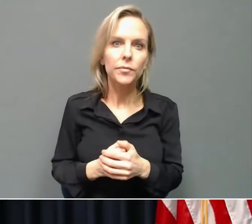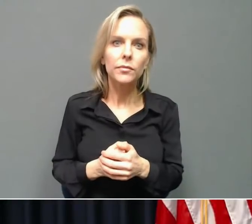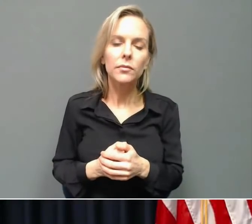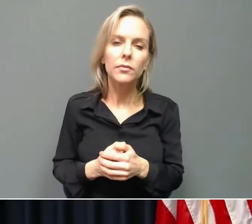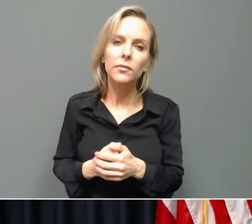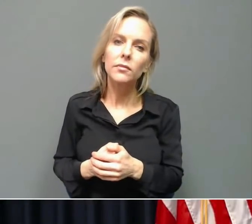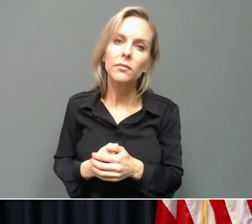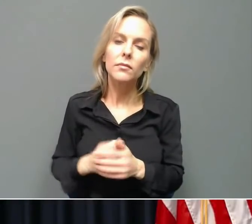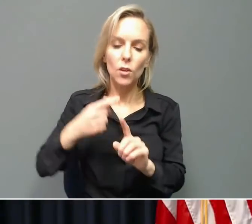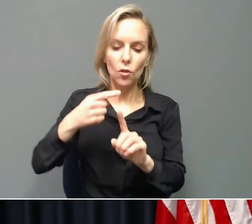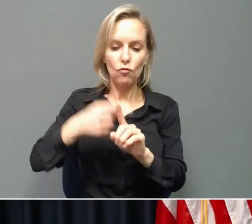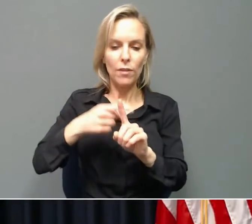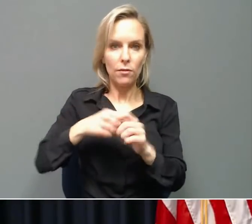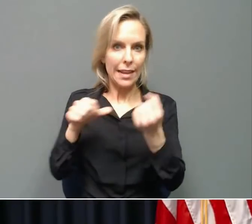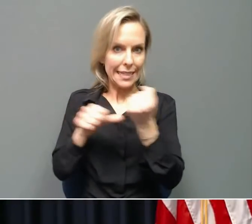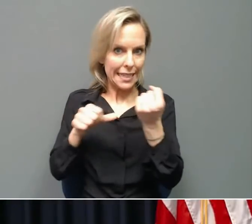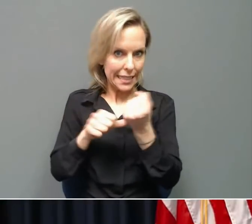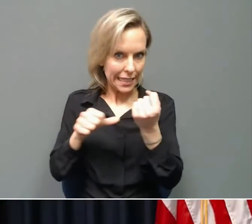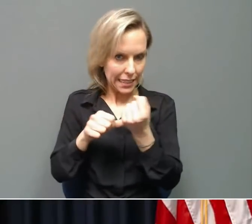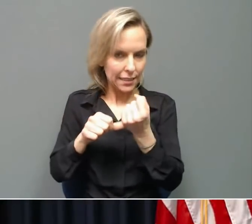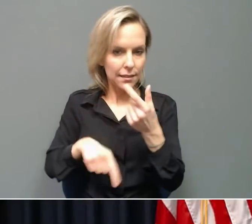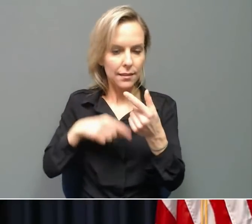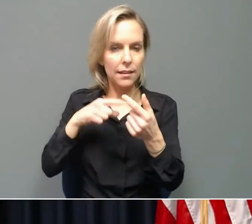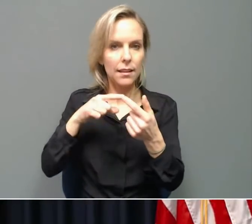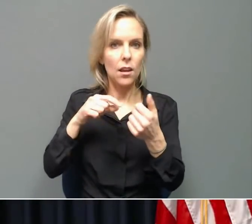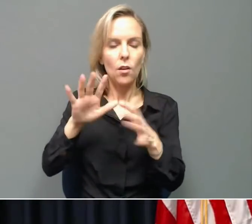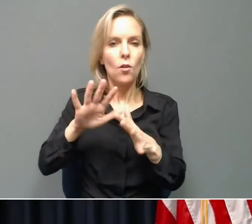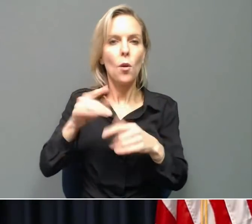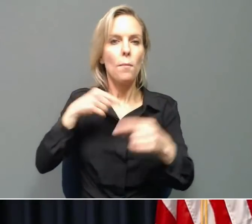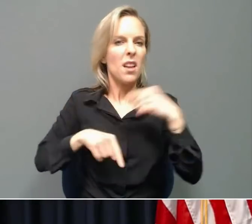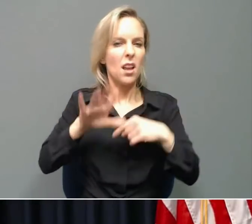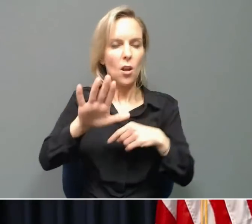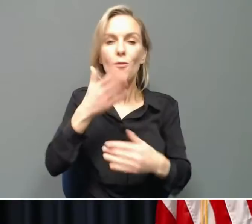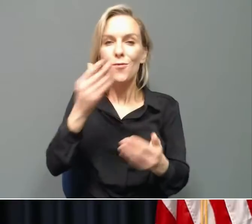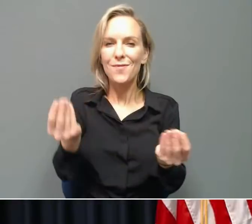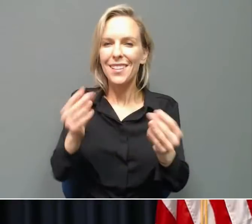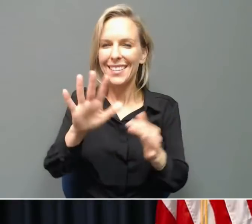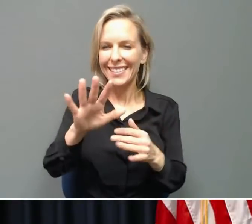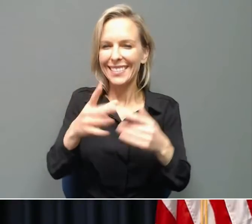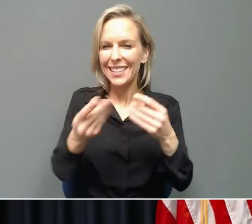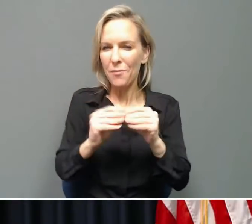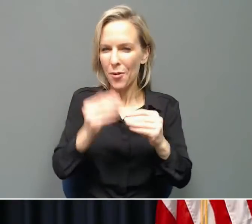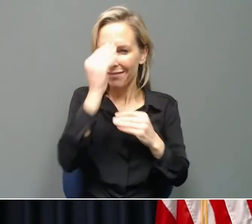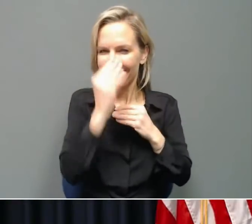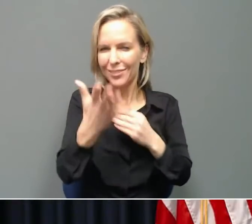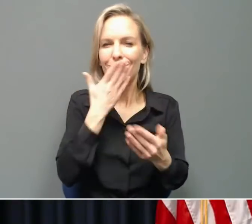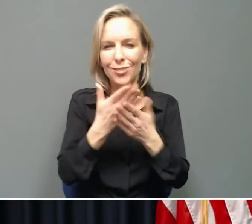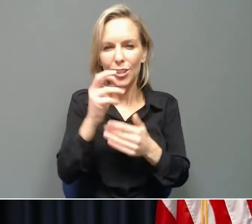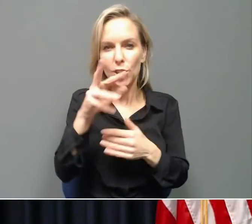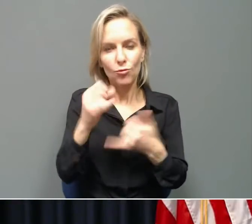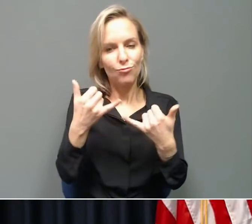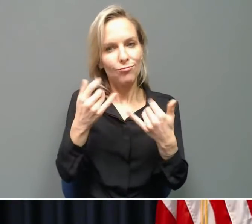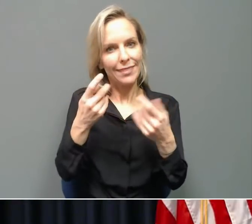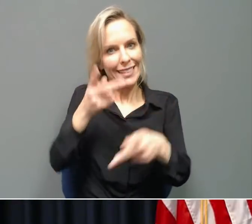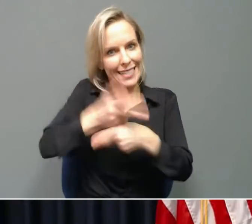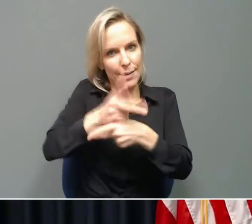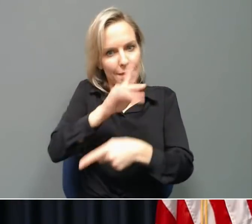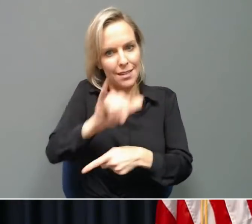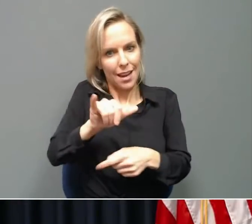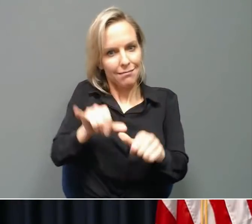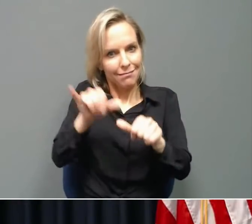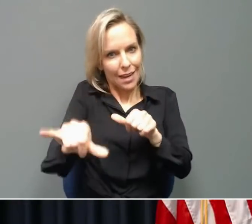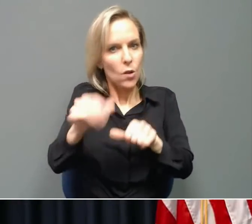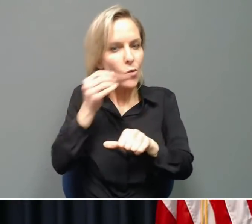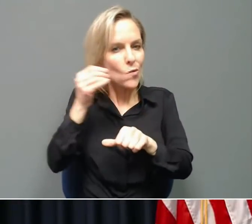Rental assistance and funding. Okay, there's more good news as we try to keep Kentuckians in their homes. The American Rescue